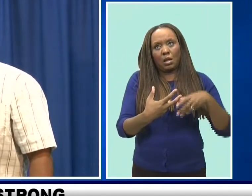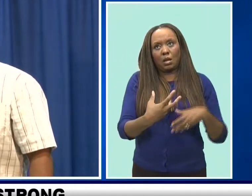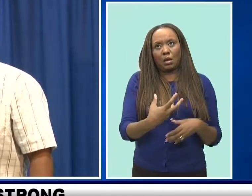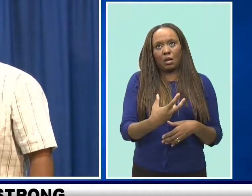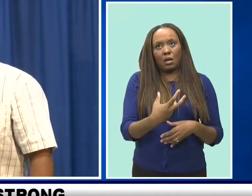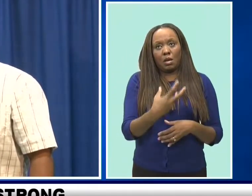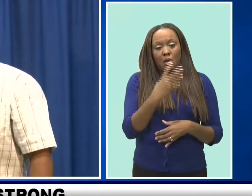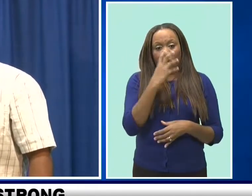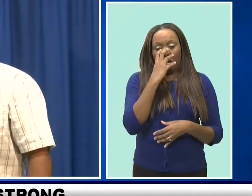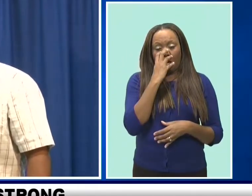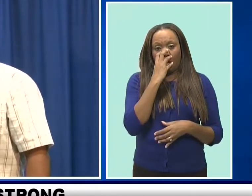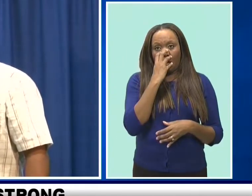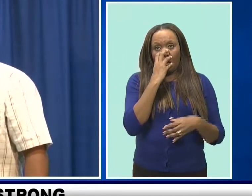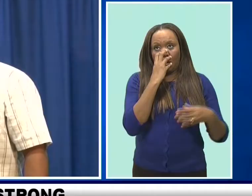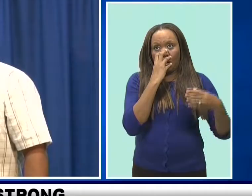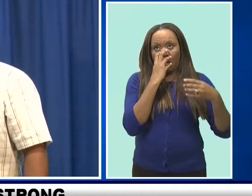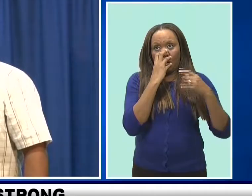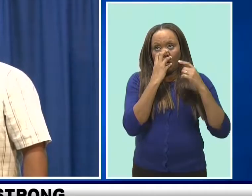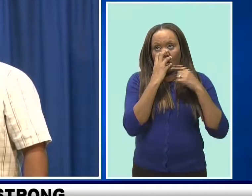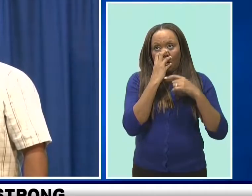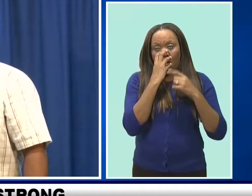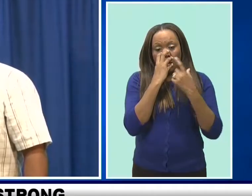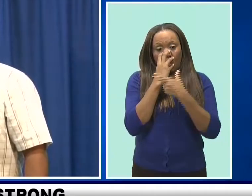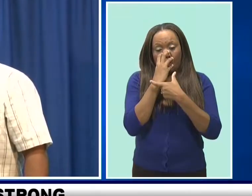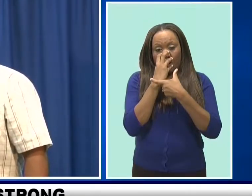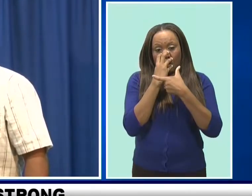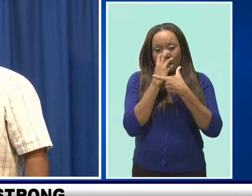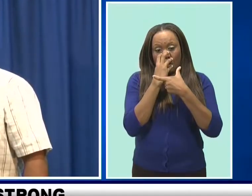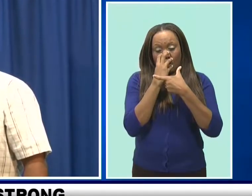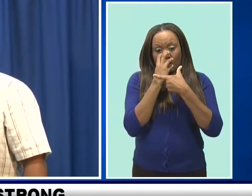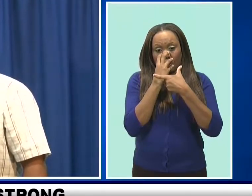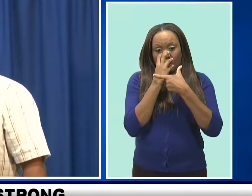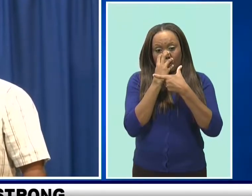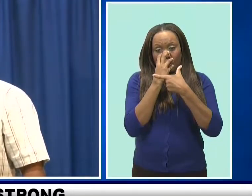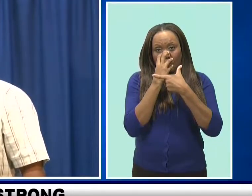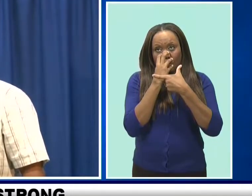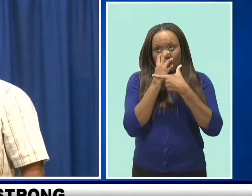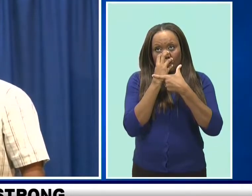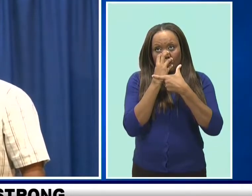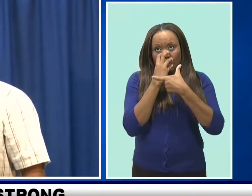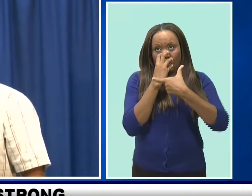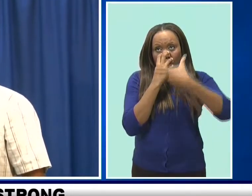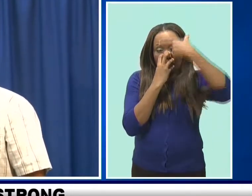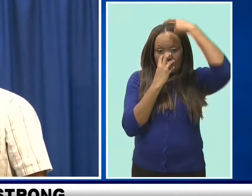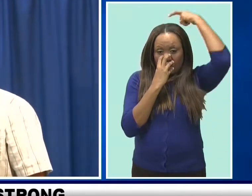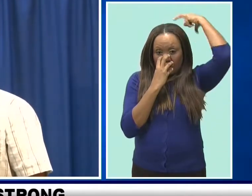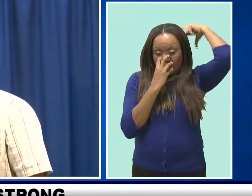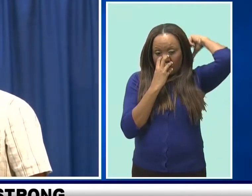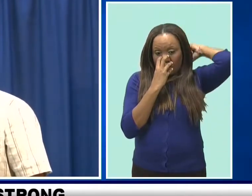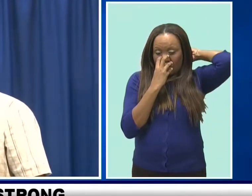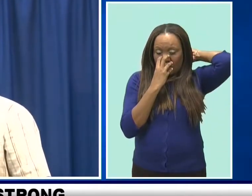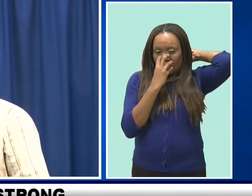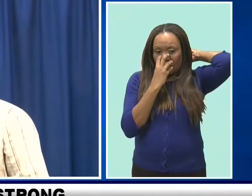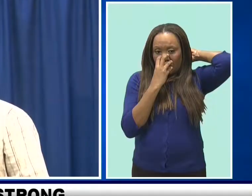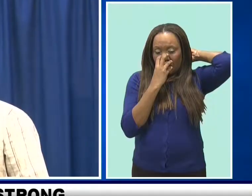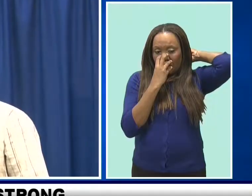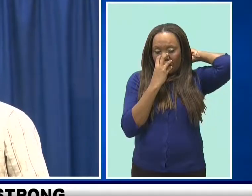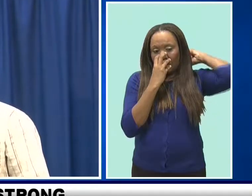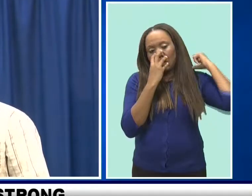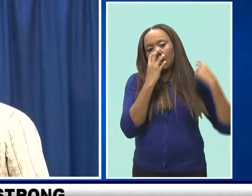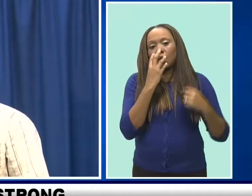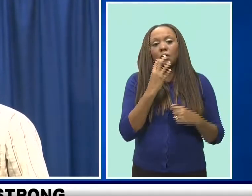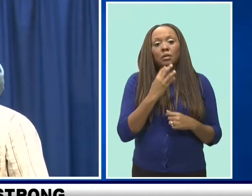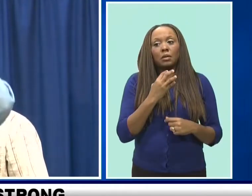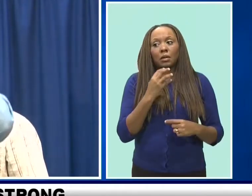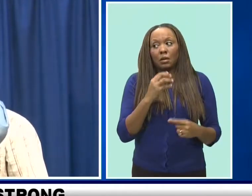nose and mouth, and the bottom elastic he's going to bring it over his head and secure. Once